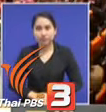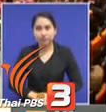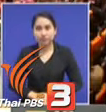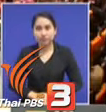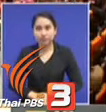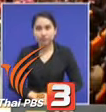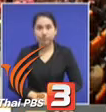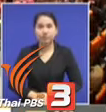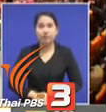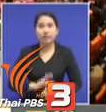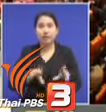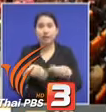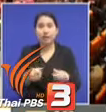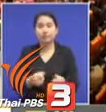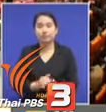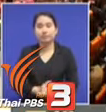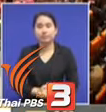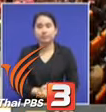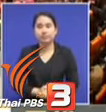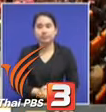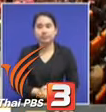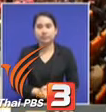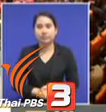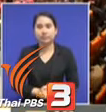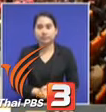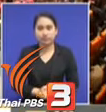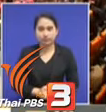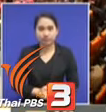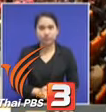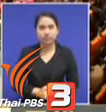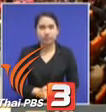most of the members of parliament had their minds made up.